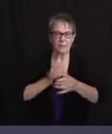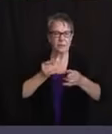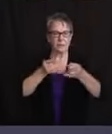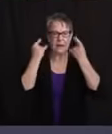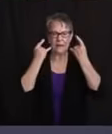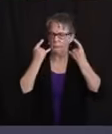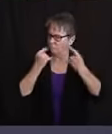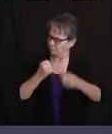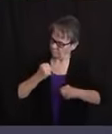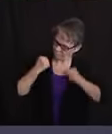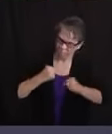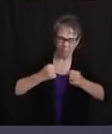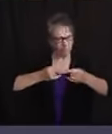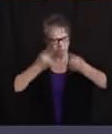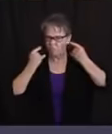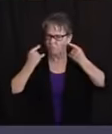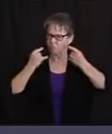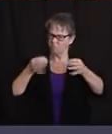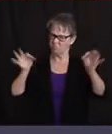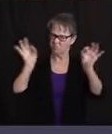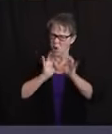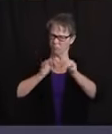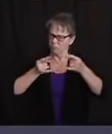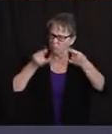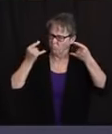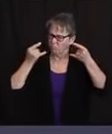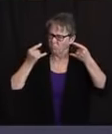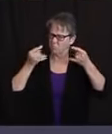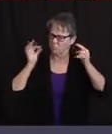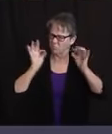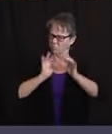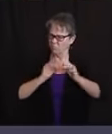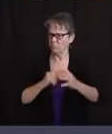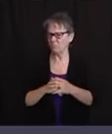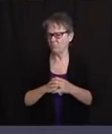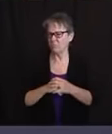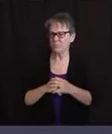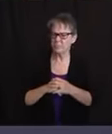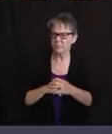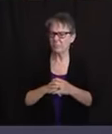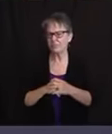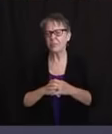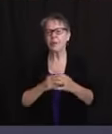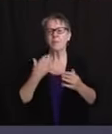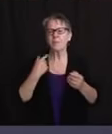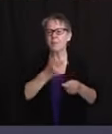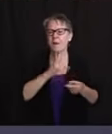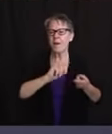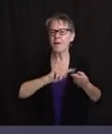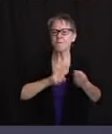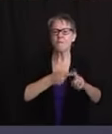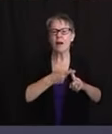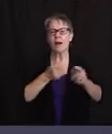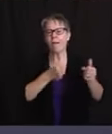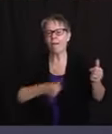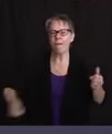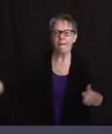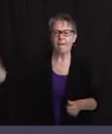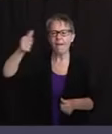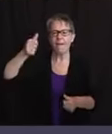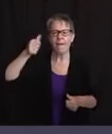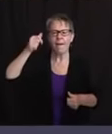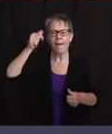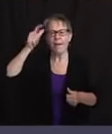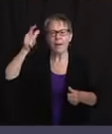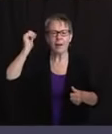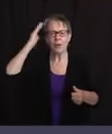were on with a friend of ours who used to be the head of government in Hong Kong, and we were bemoaning the